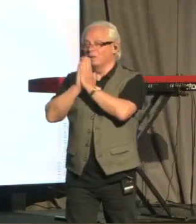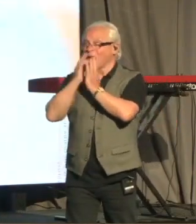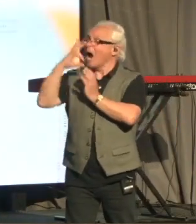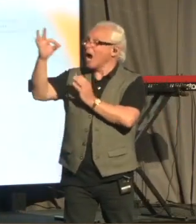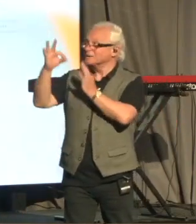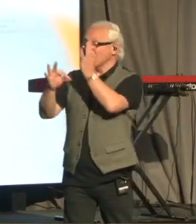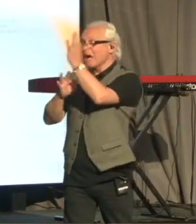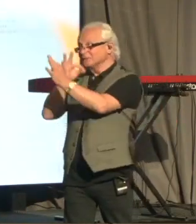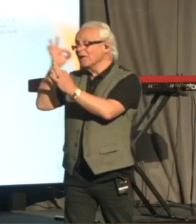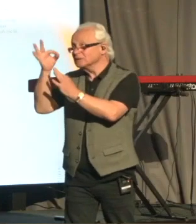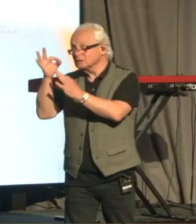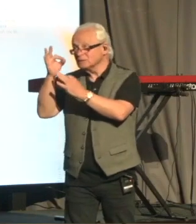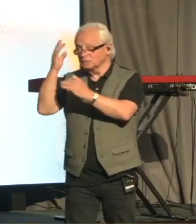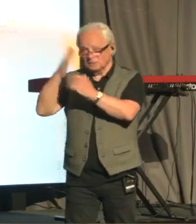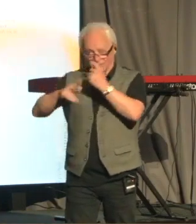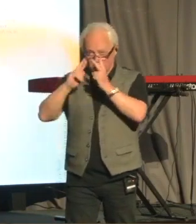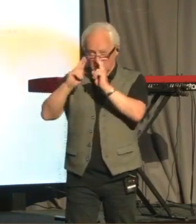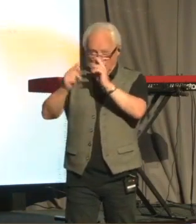the answer.